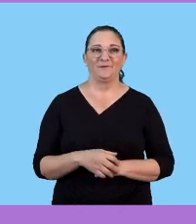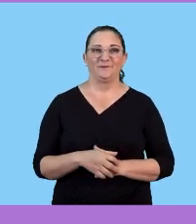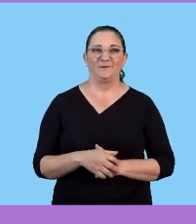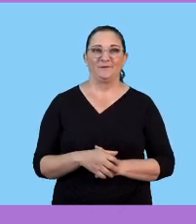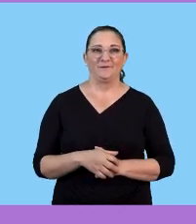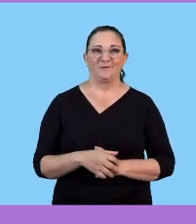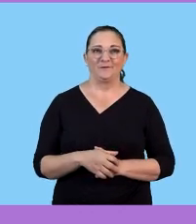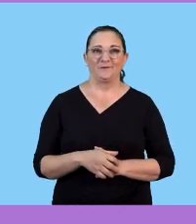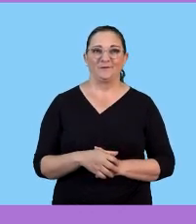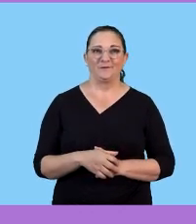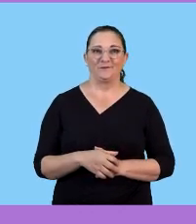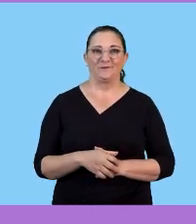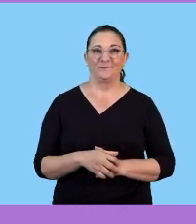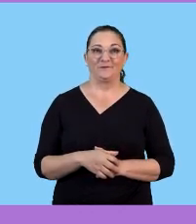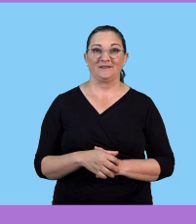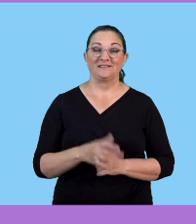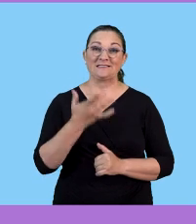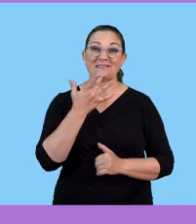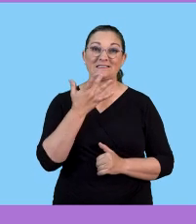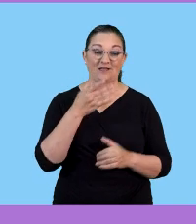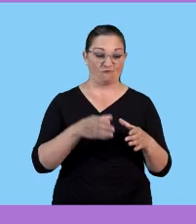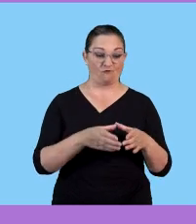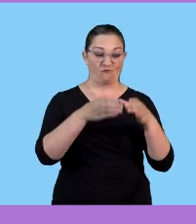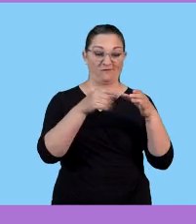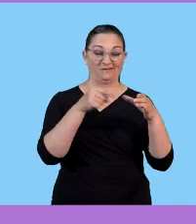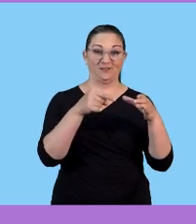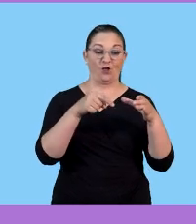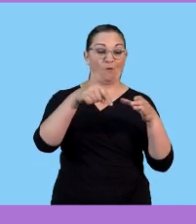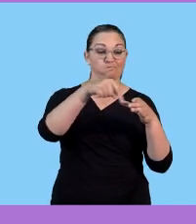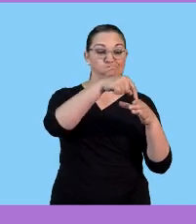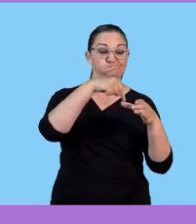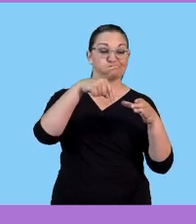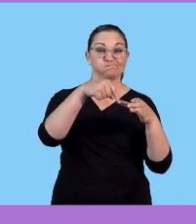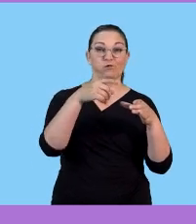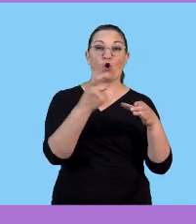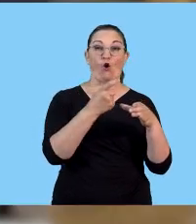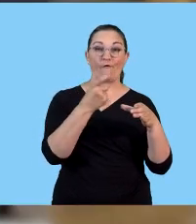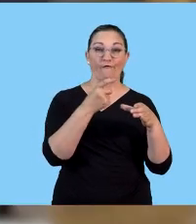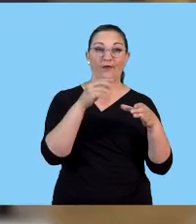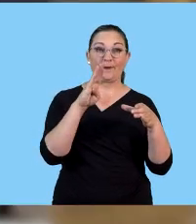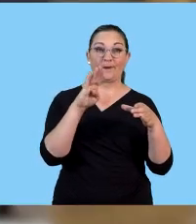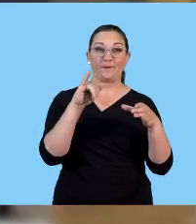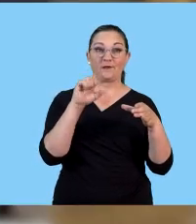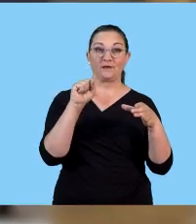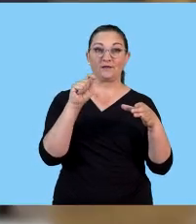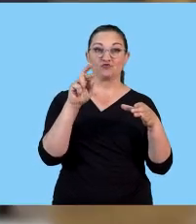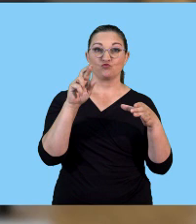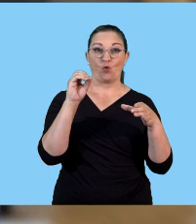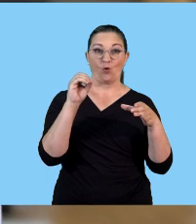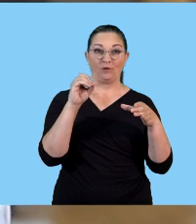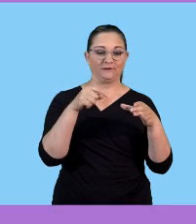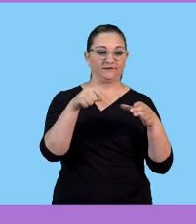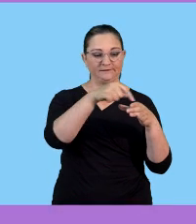bistro coffee has a diameter of 100 millimeters, and we know when we say diameter, what shape are we thinking of?